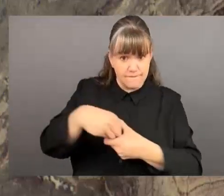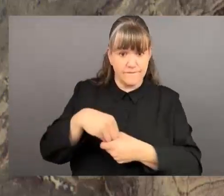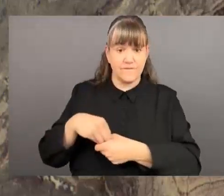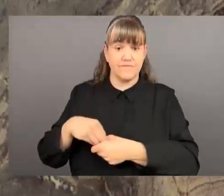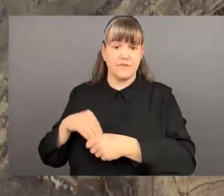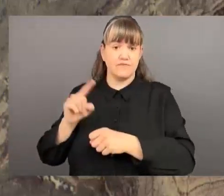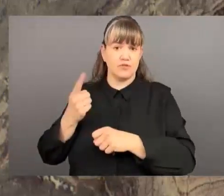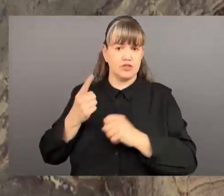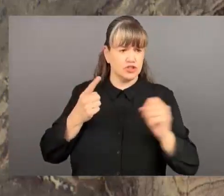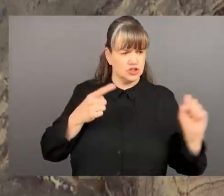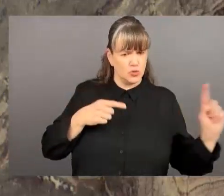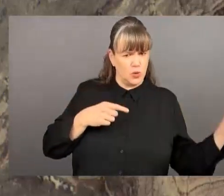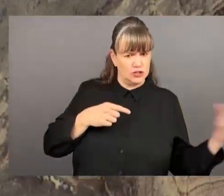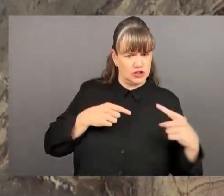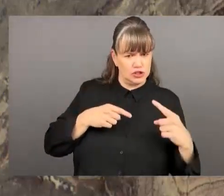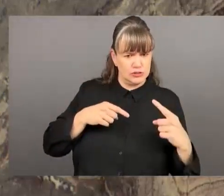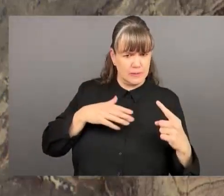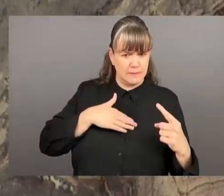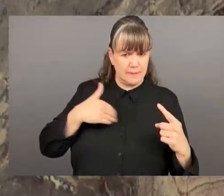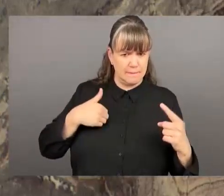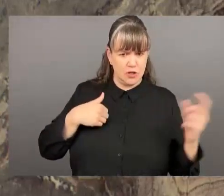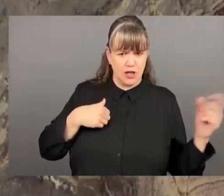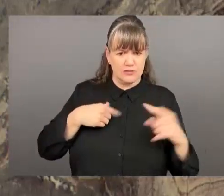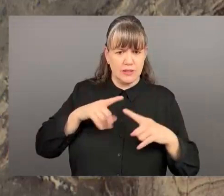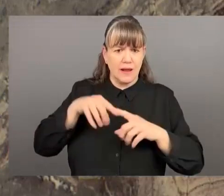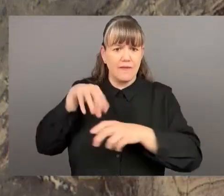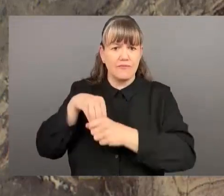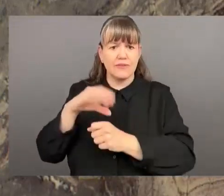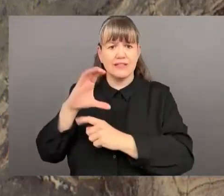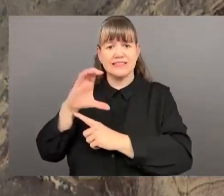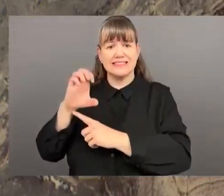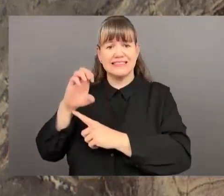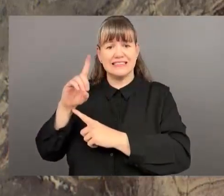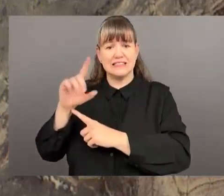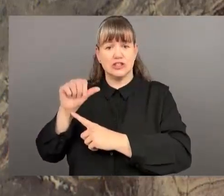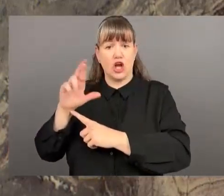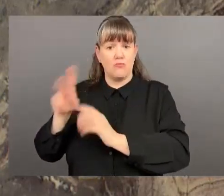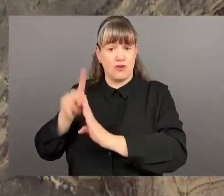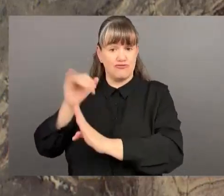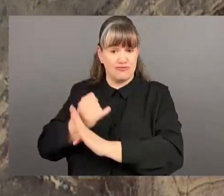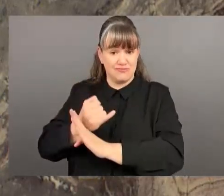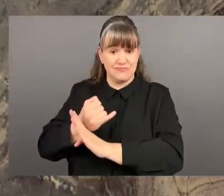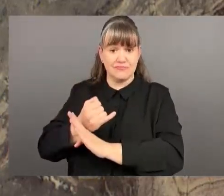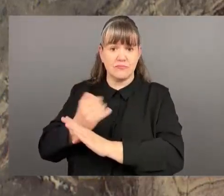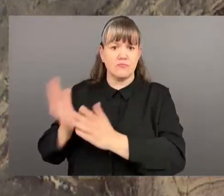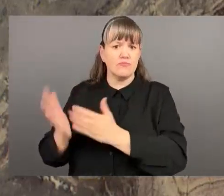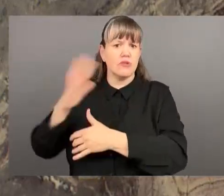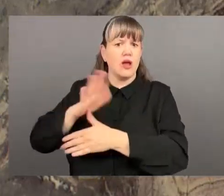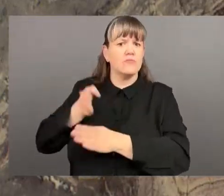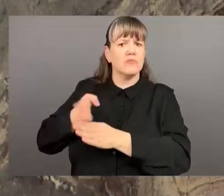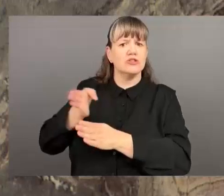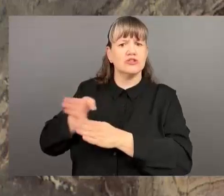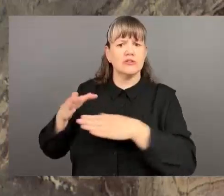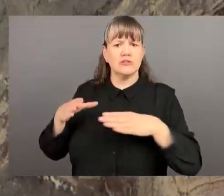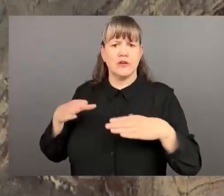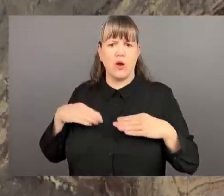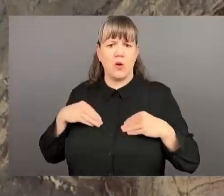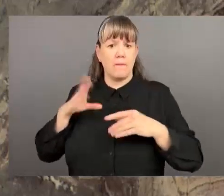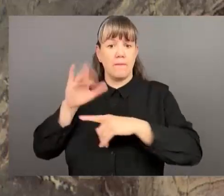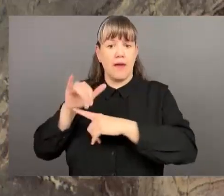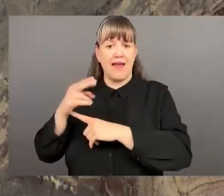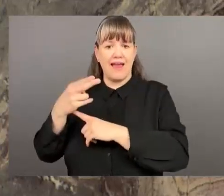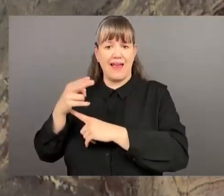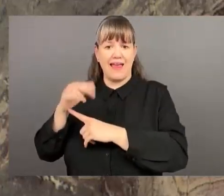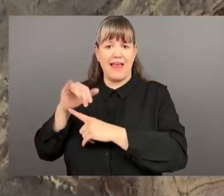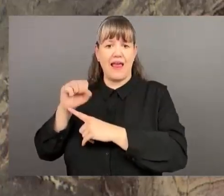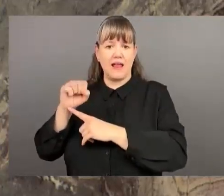Cedar project is majority owned by the Haisla First Nation, Honourable Speaker. Perhaps he will be supportive of it, I don't know. So it returns